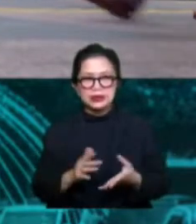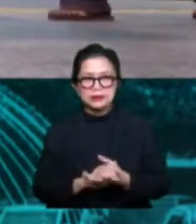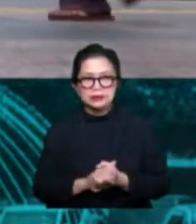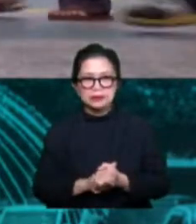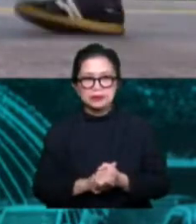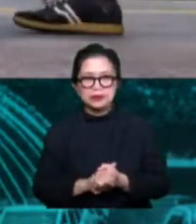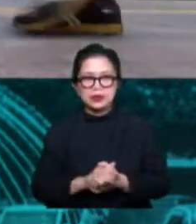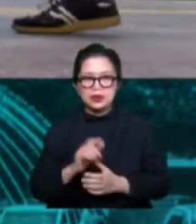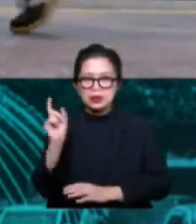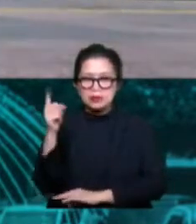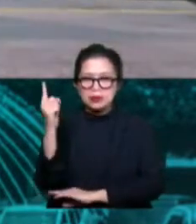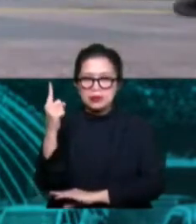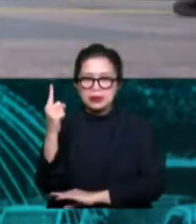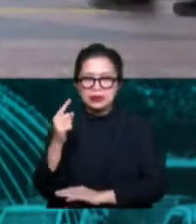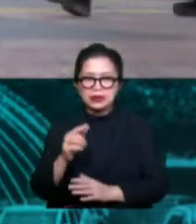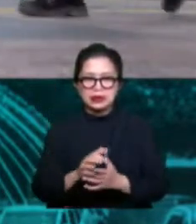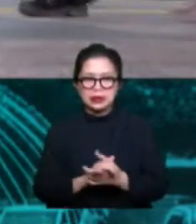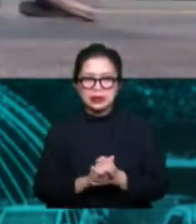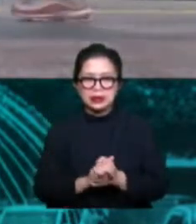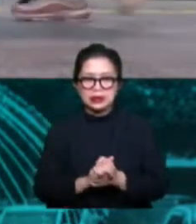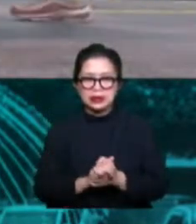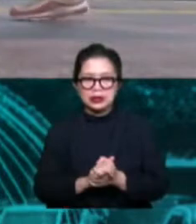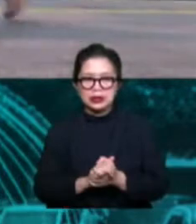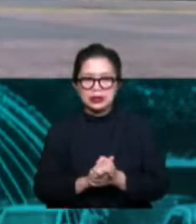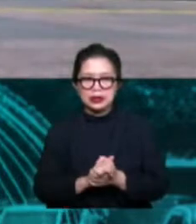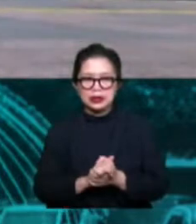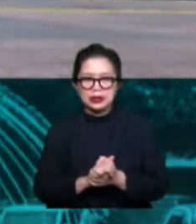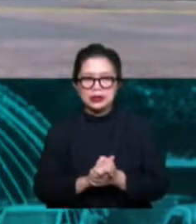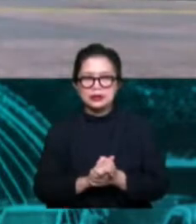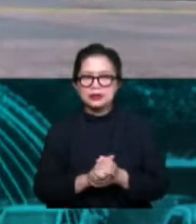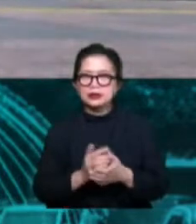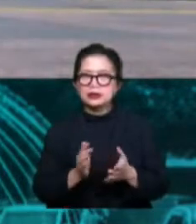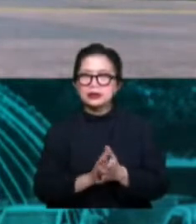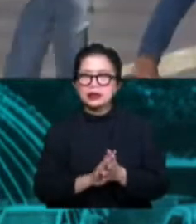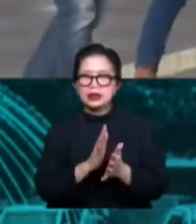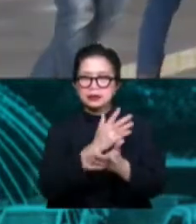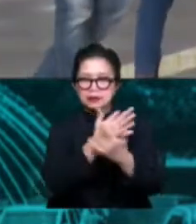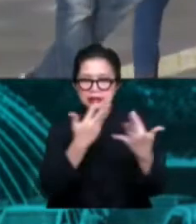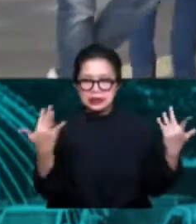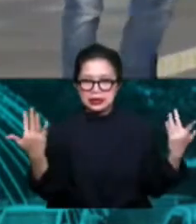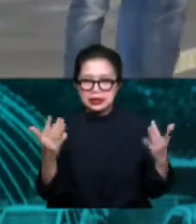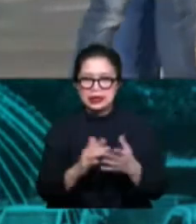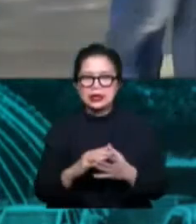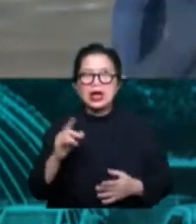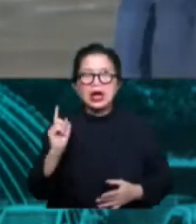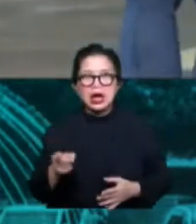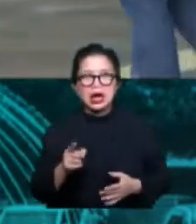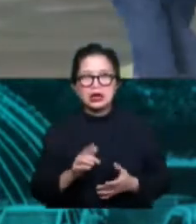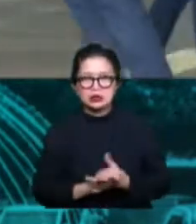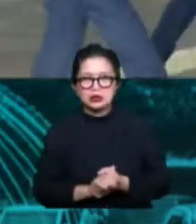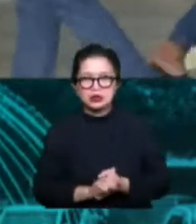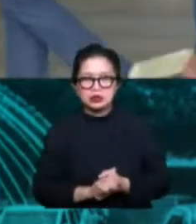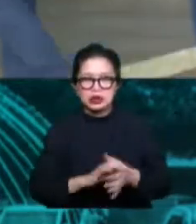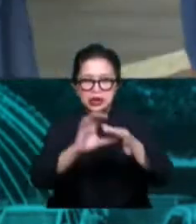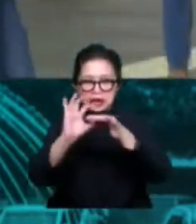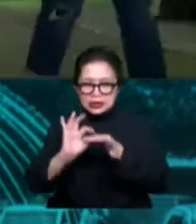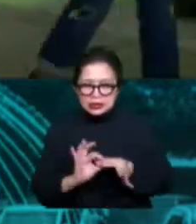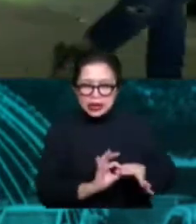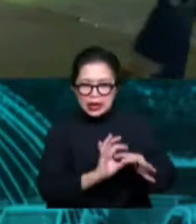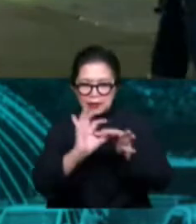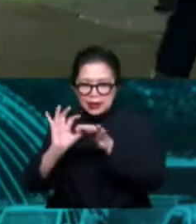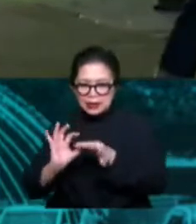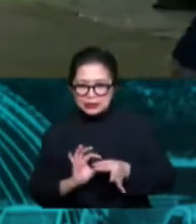or community should have some getting together. Okay, what's problem in your